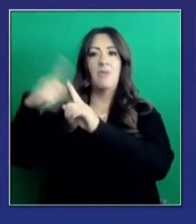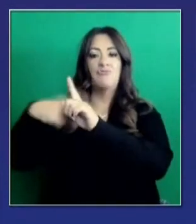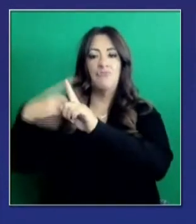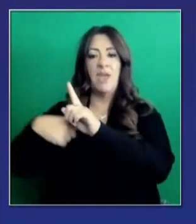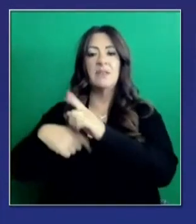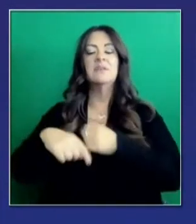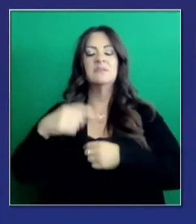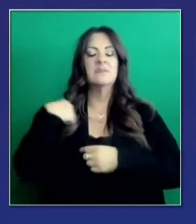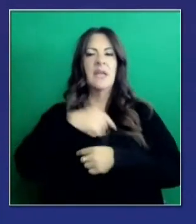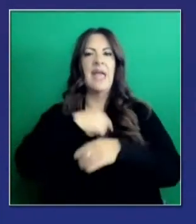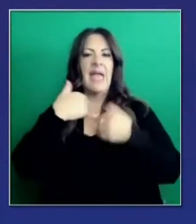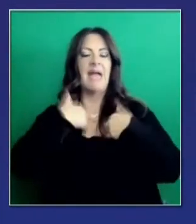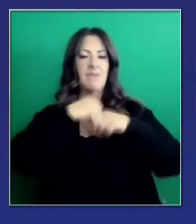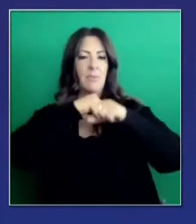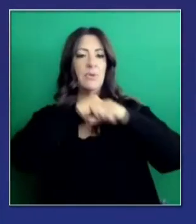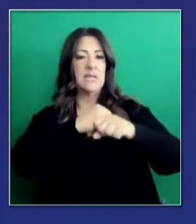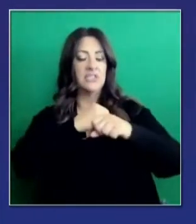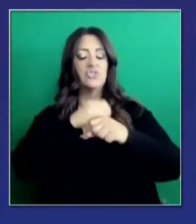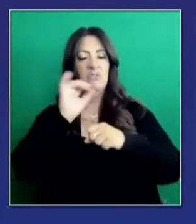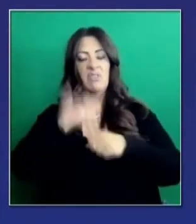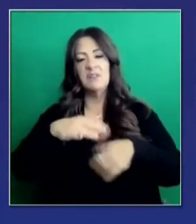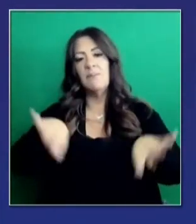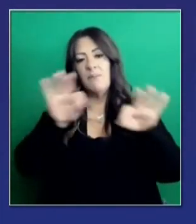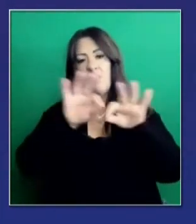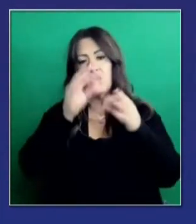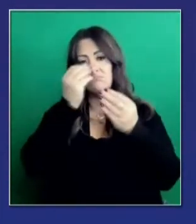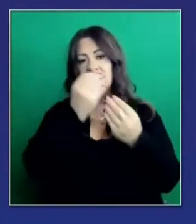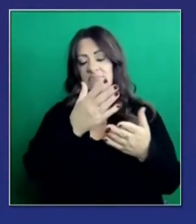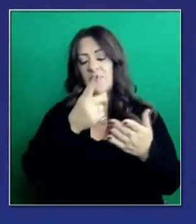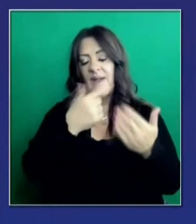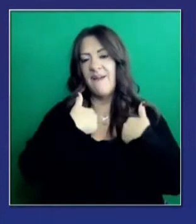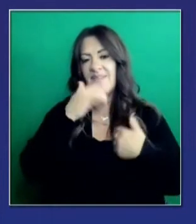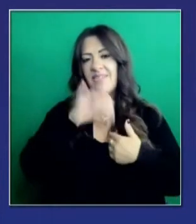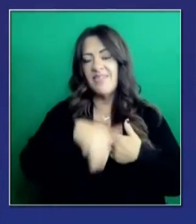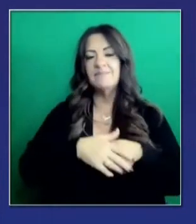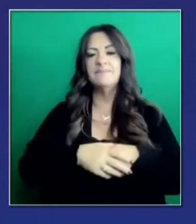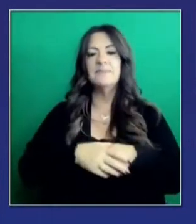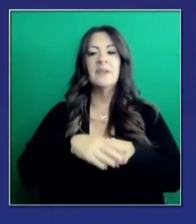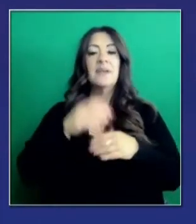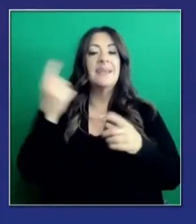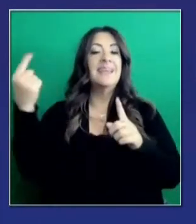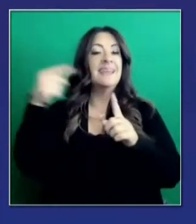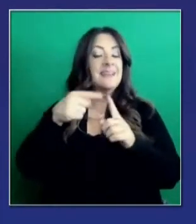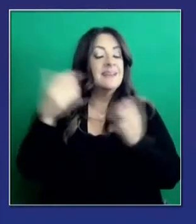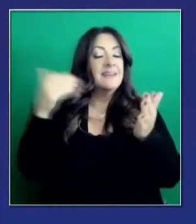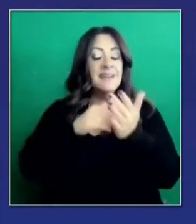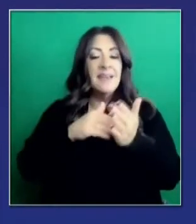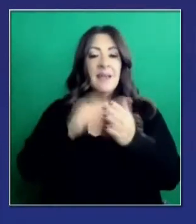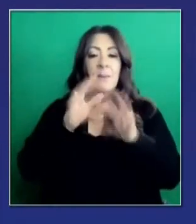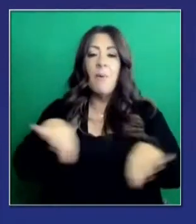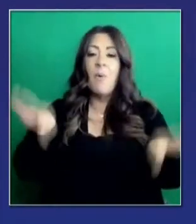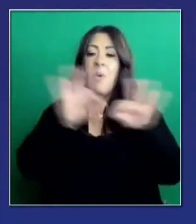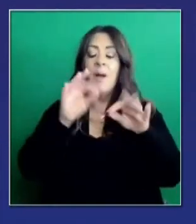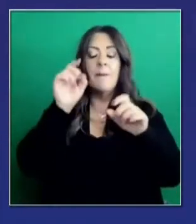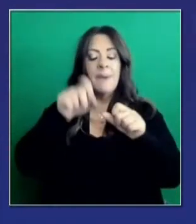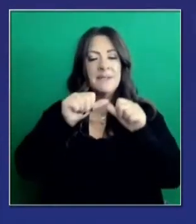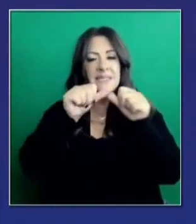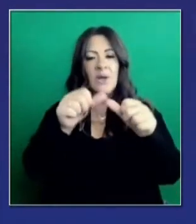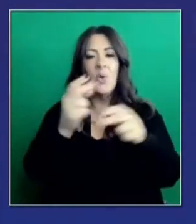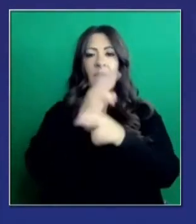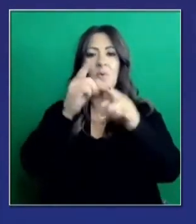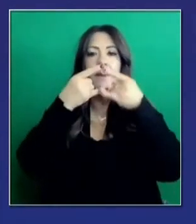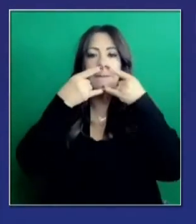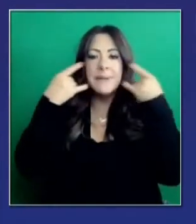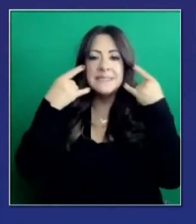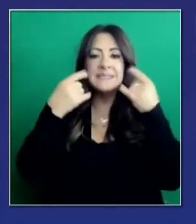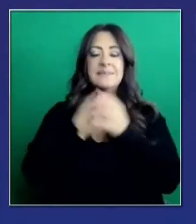to wear a mask and try to do our best to keep our activities outdoor, particularly now as we've lifted the stay-at-home order. We move